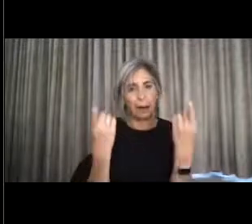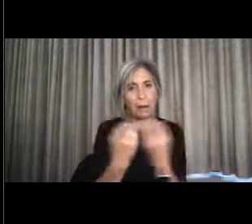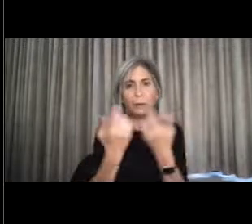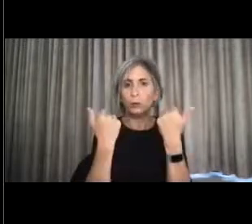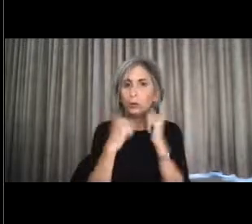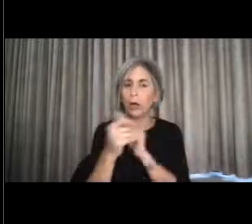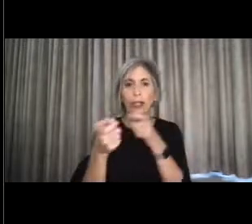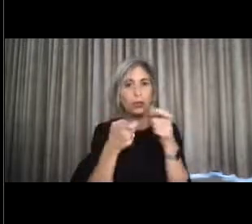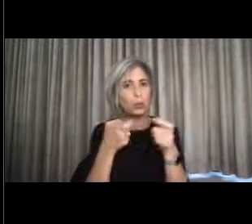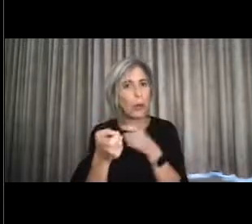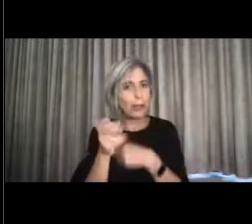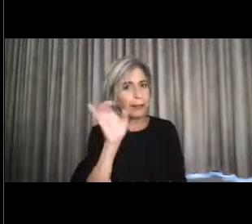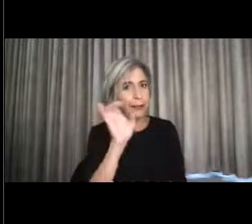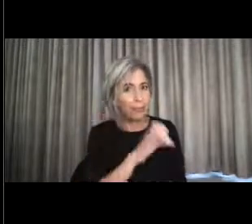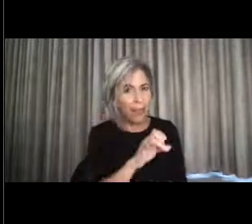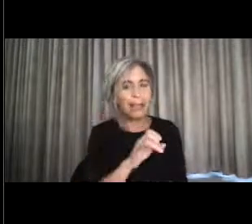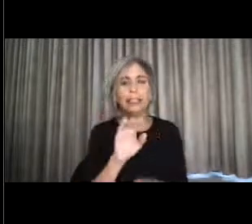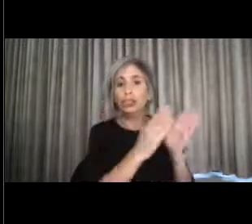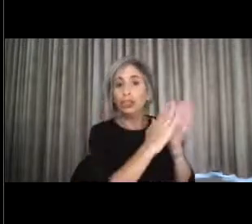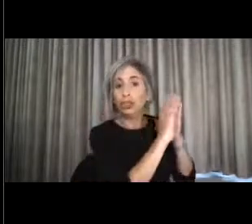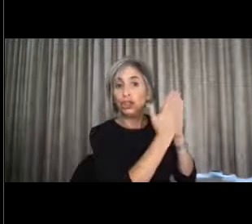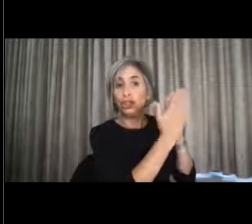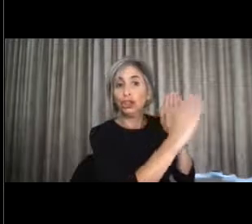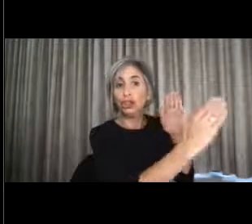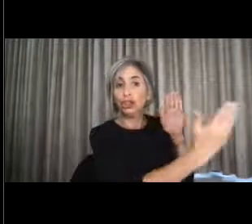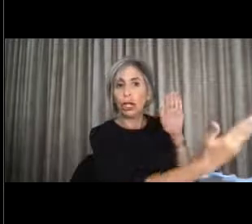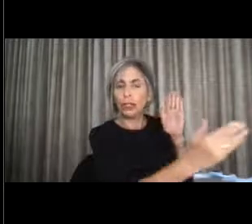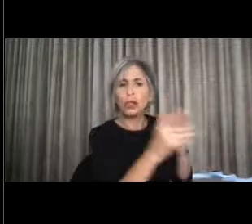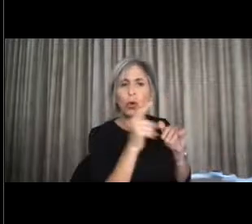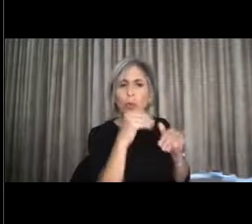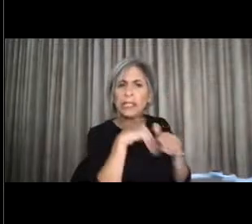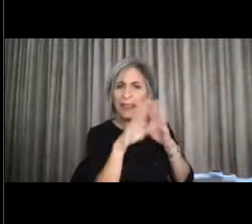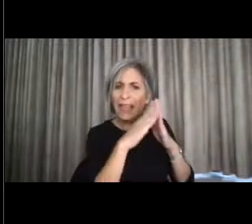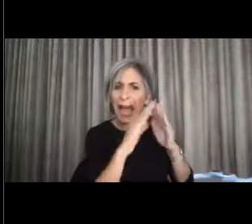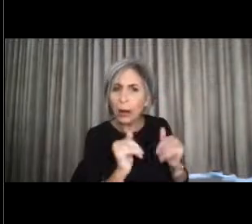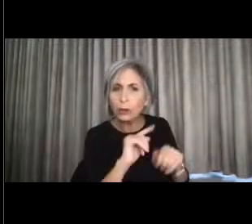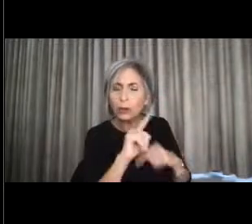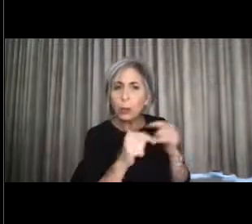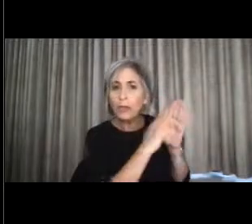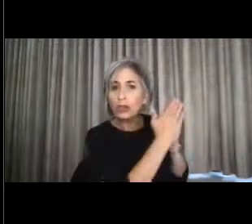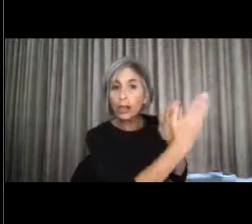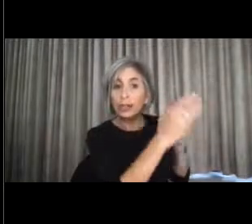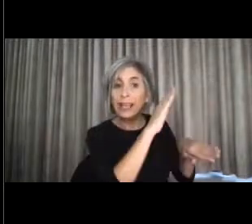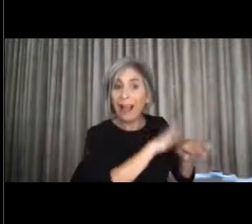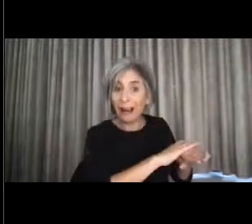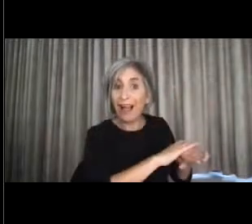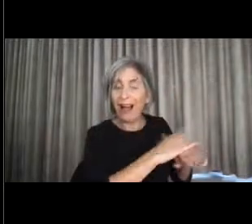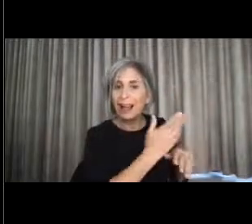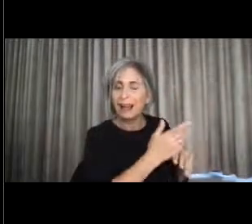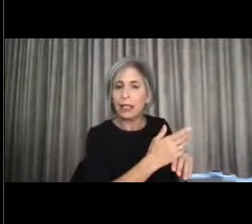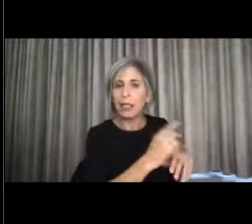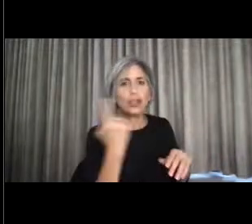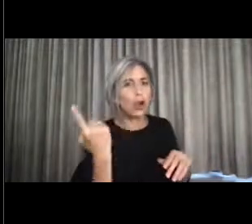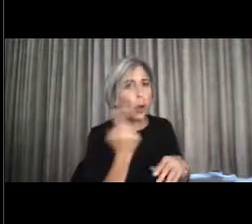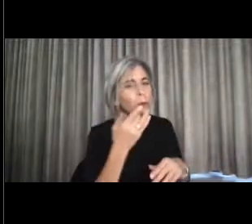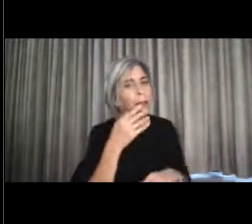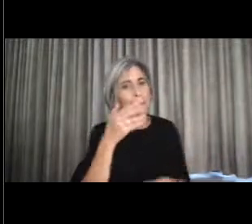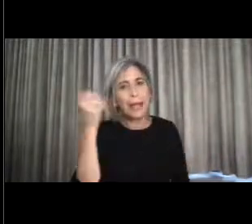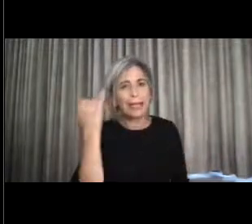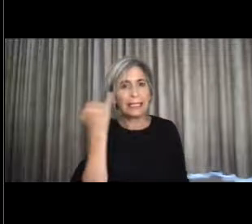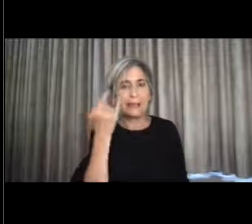regulate that shutters or who is in the house when the shutters are up. And it's always best if